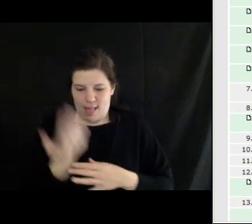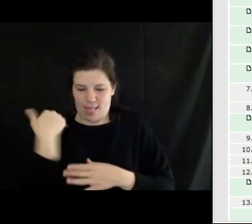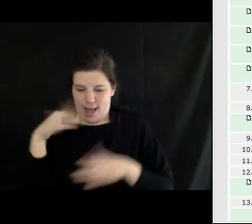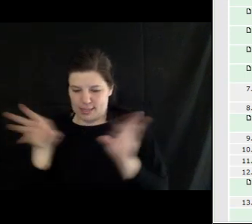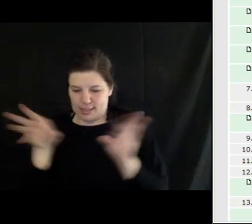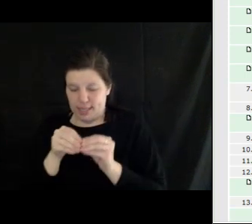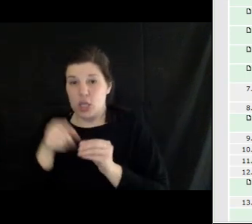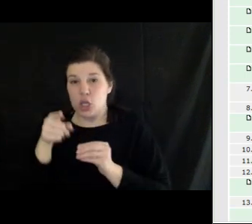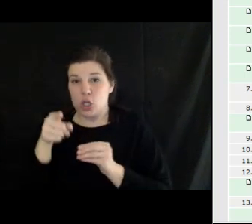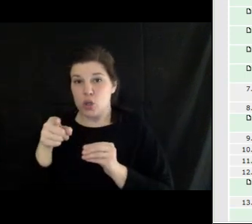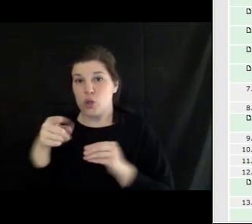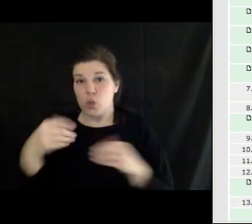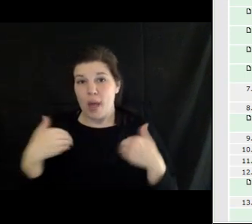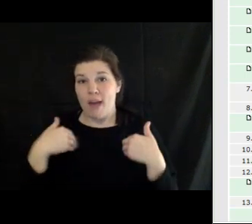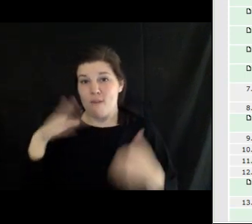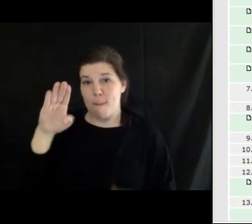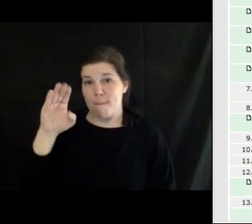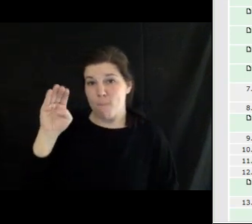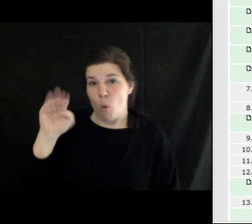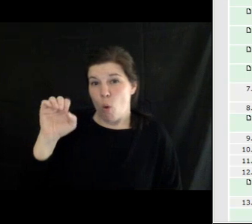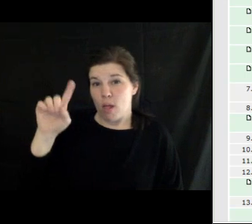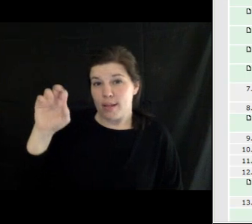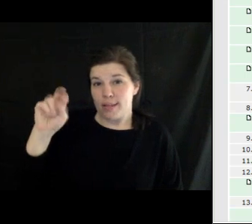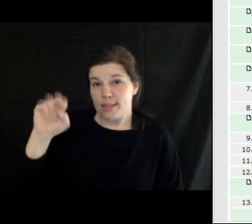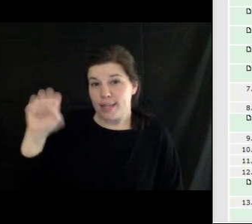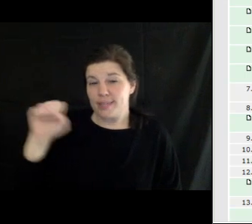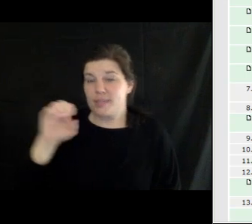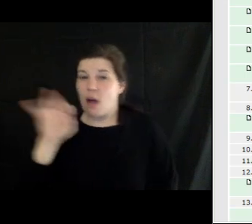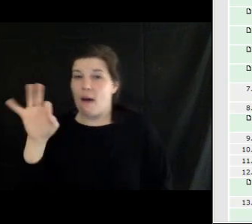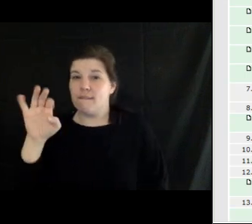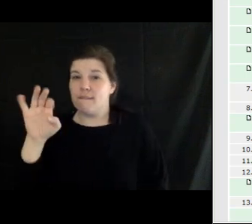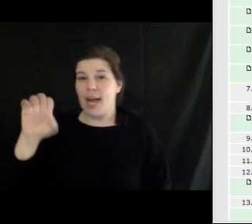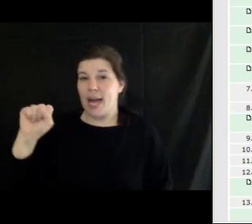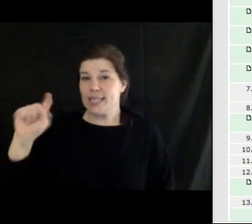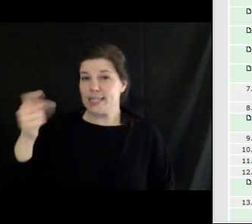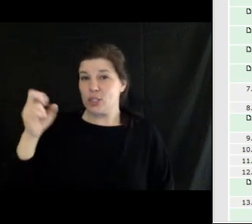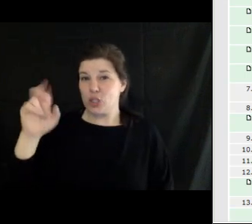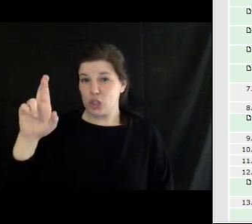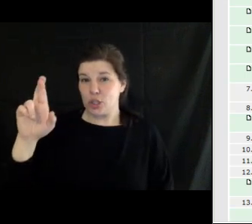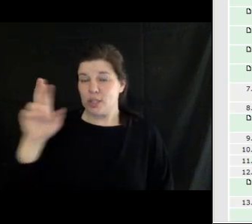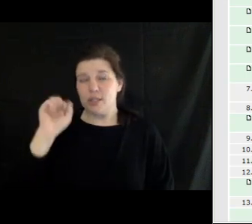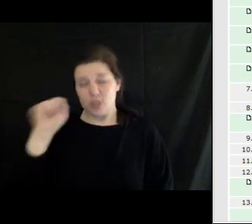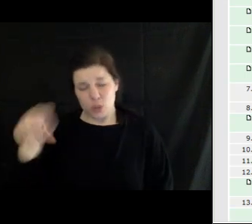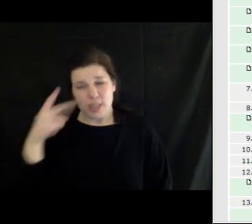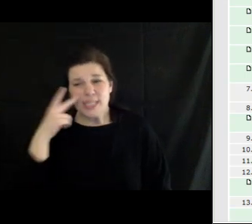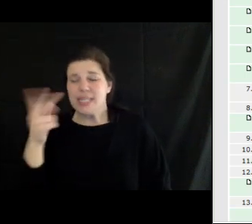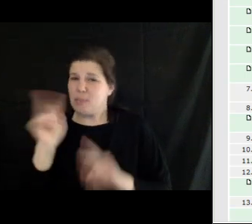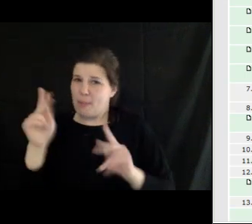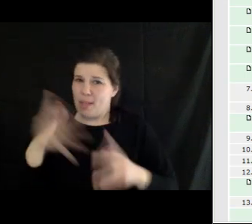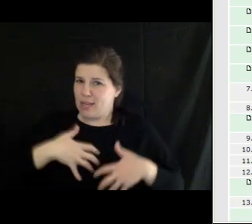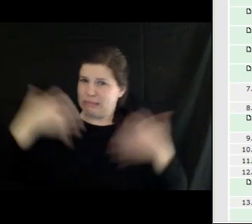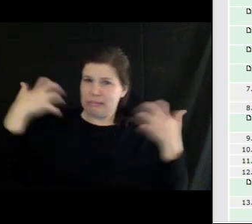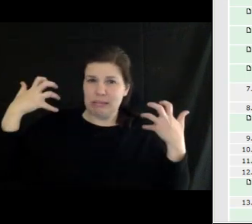of Esther, and you can see the backlash that's what's coming. But for our city to move forward, I think we need to.